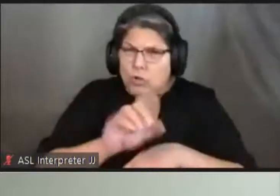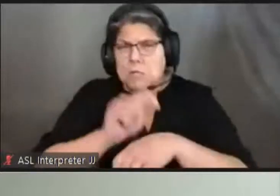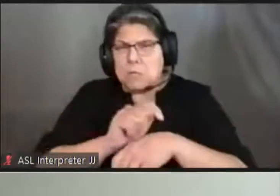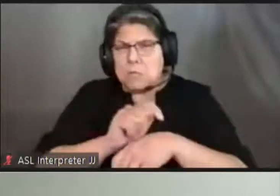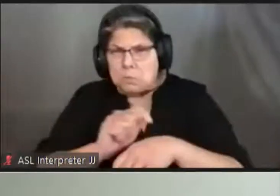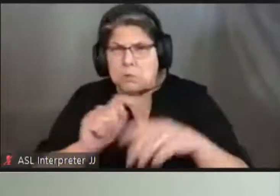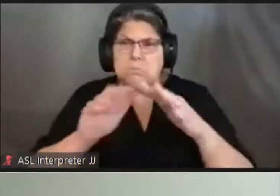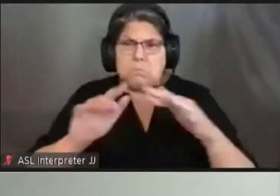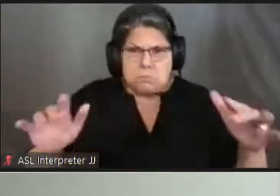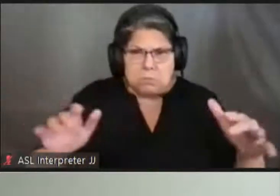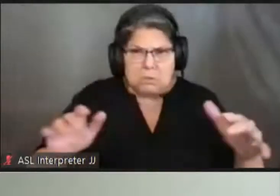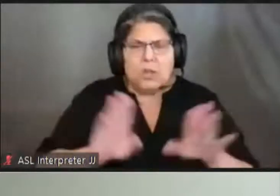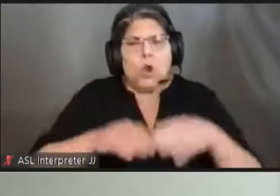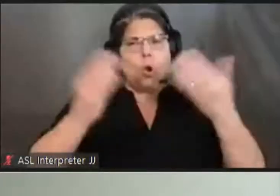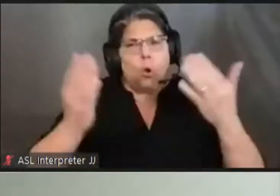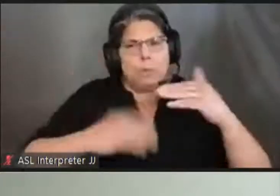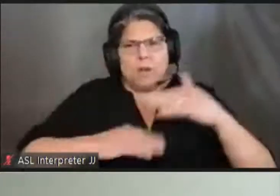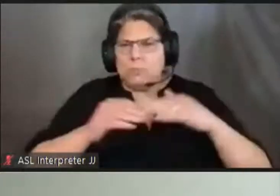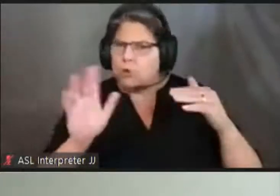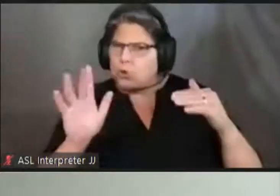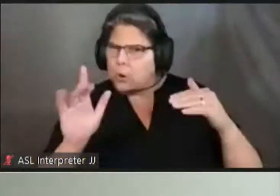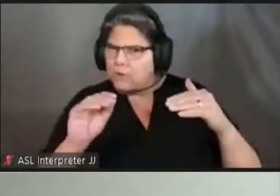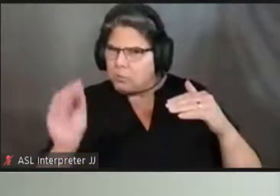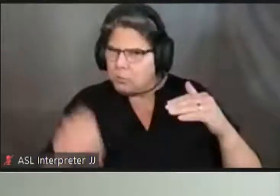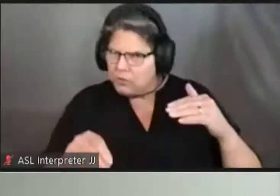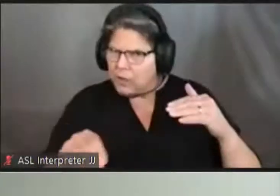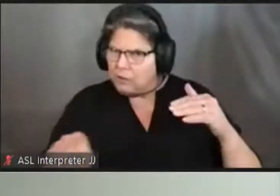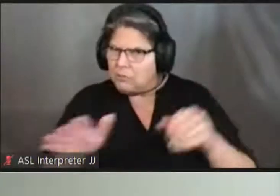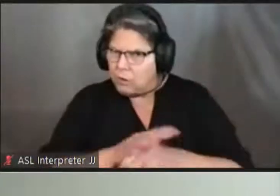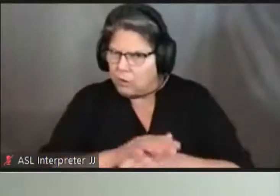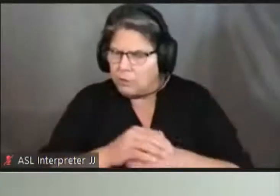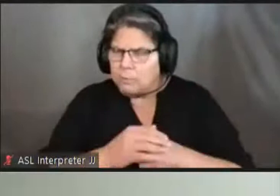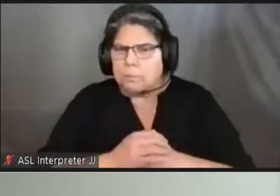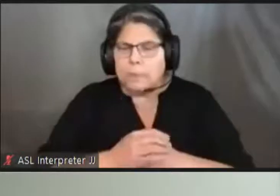to 25%. Businesses,